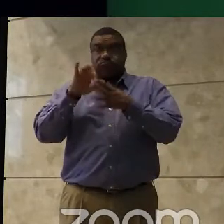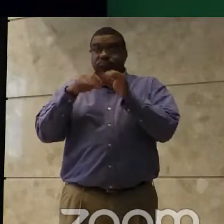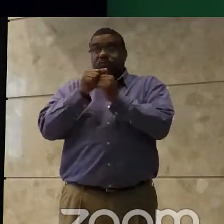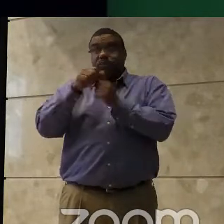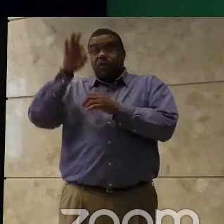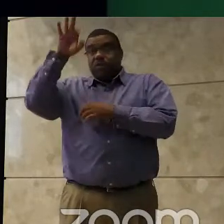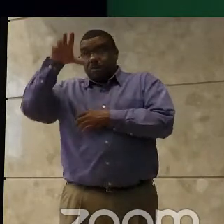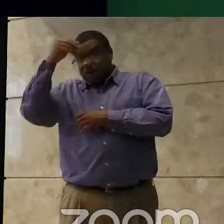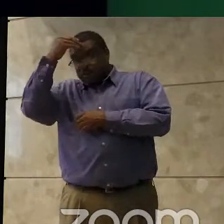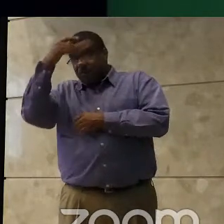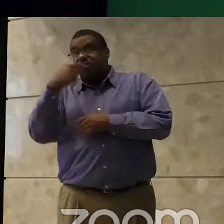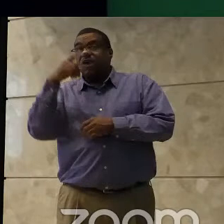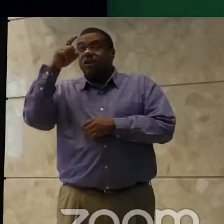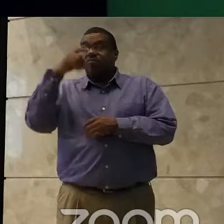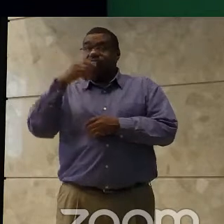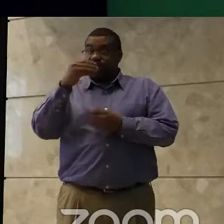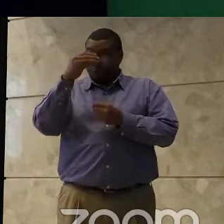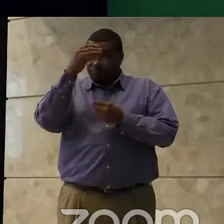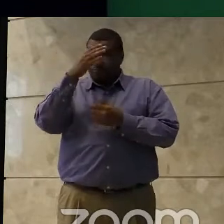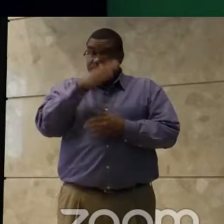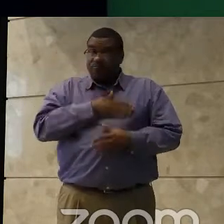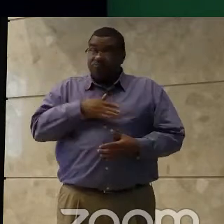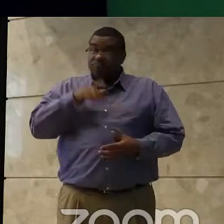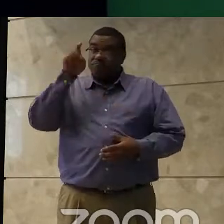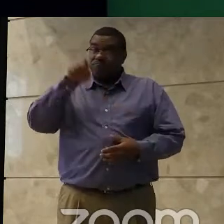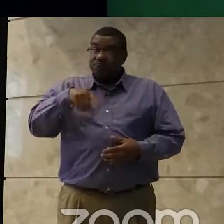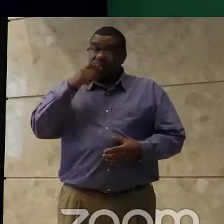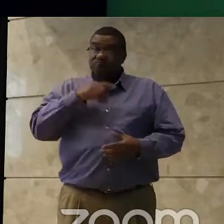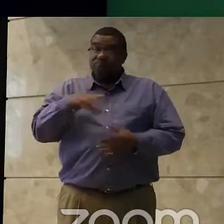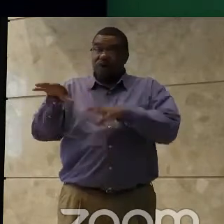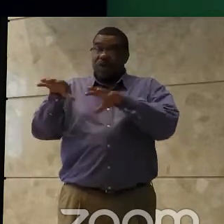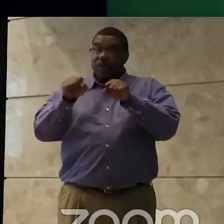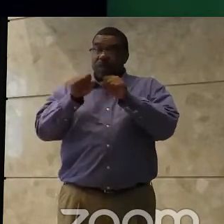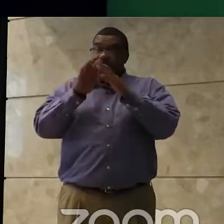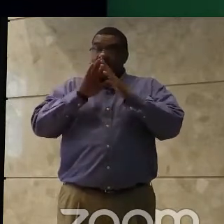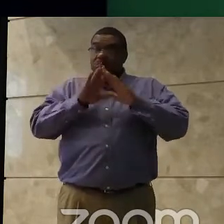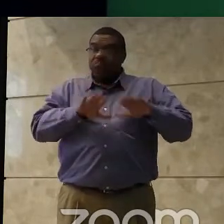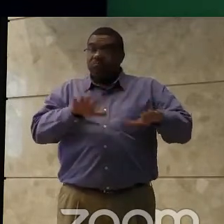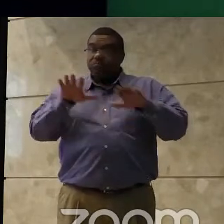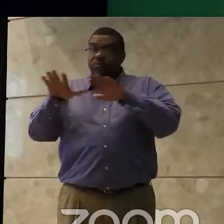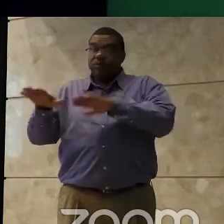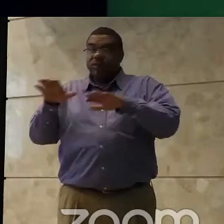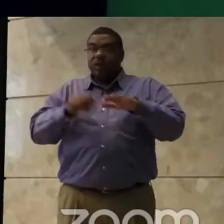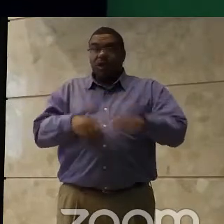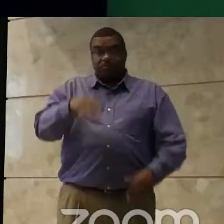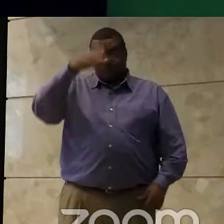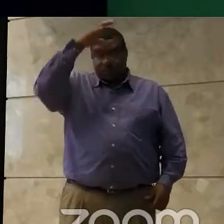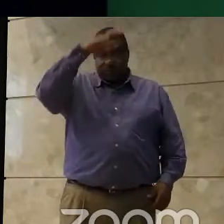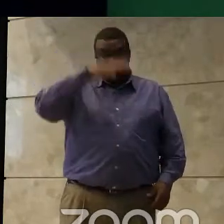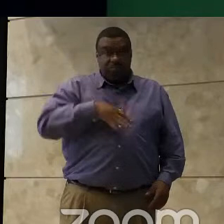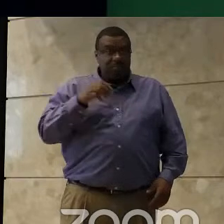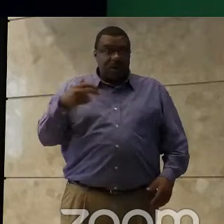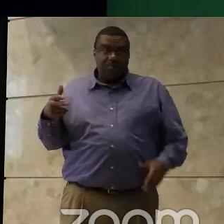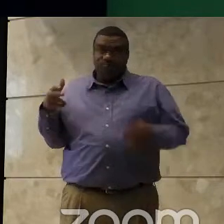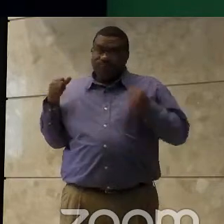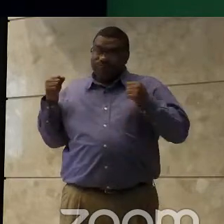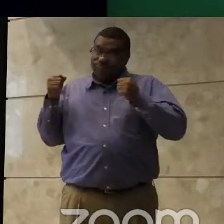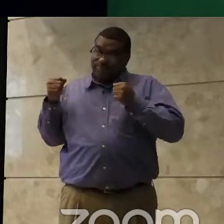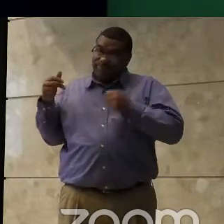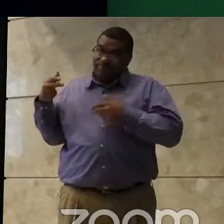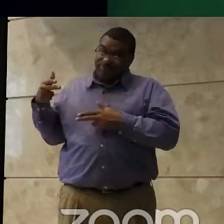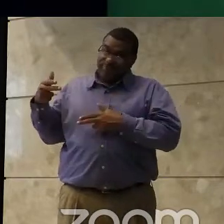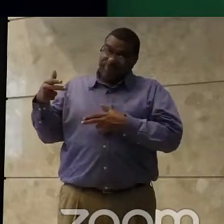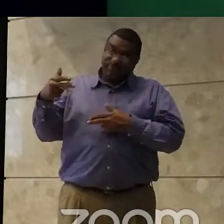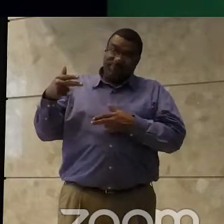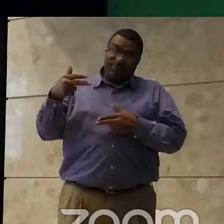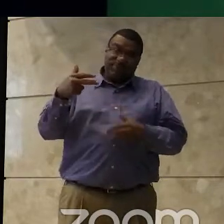calmly. He kept us calm. And adults, the men, were driving over to the church. The